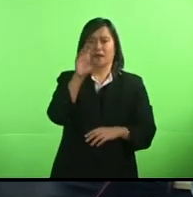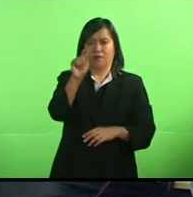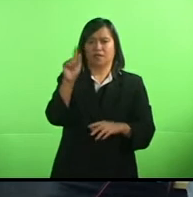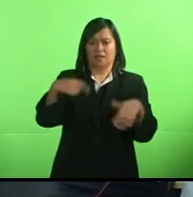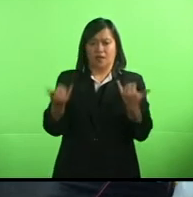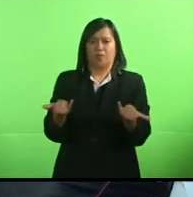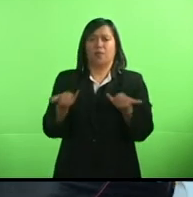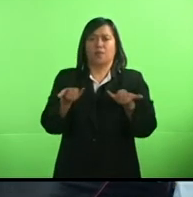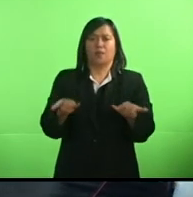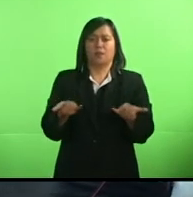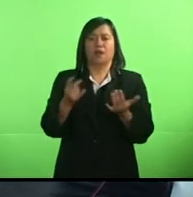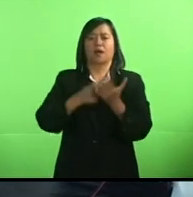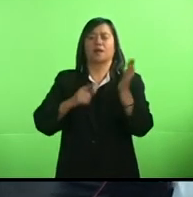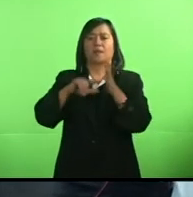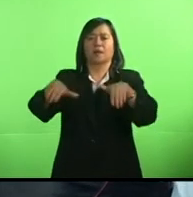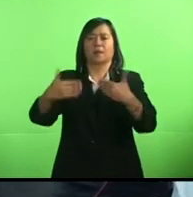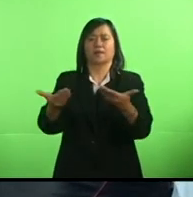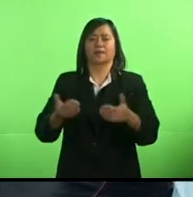example?